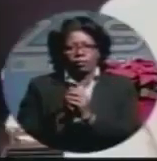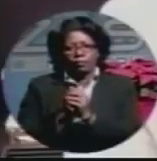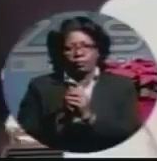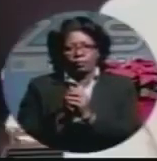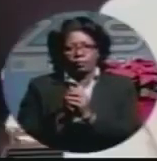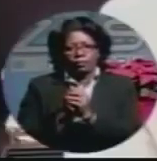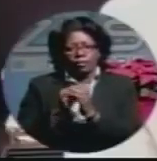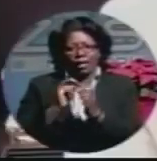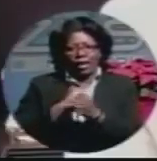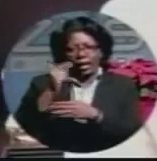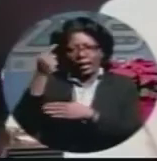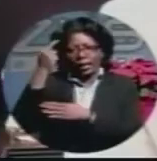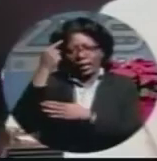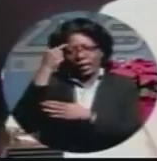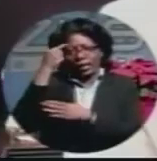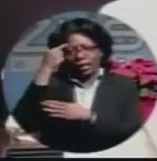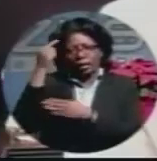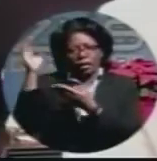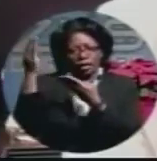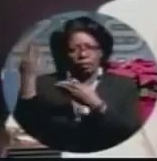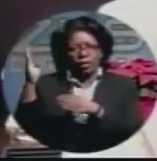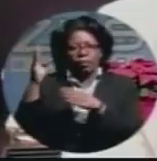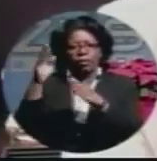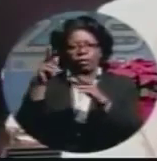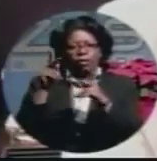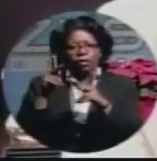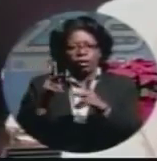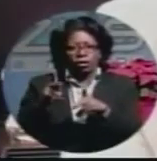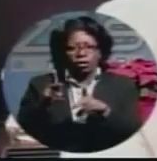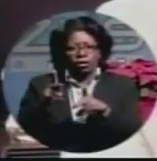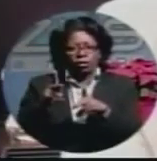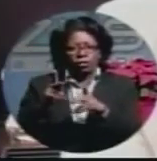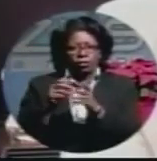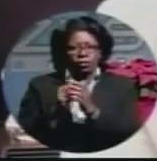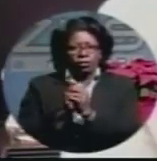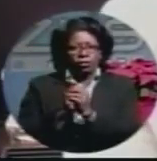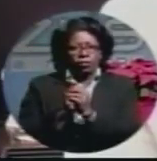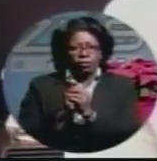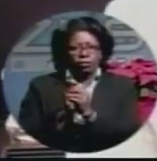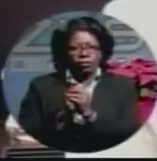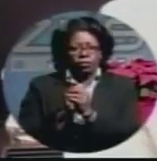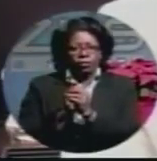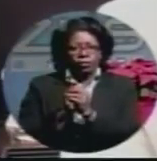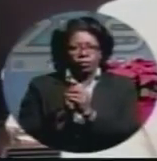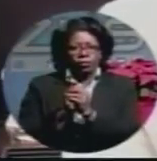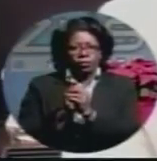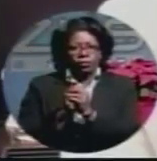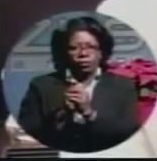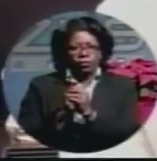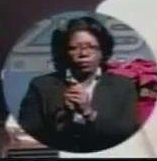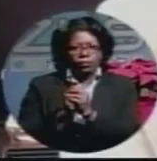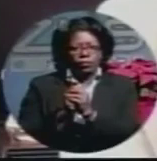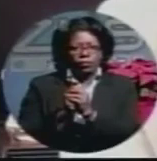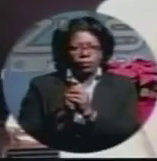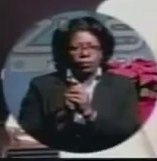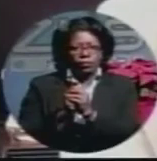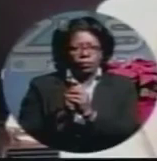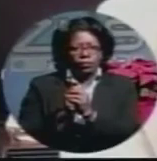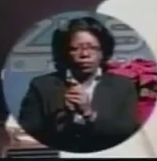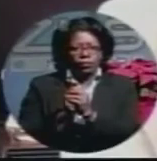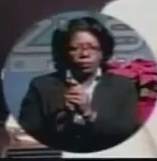I think the Bahamian purse has been robbed, actually.